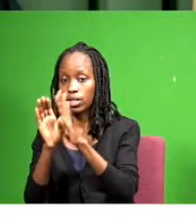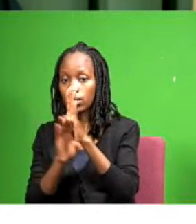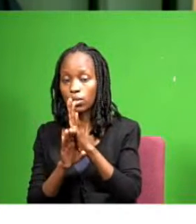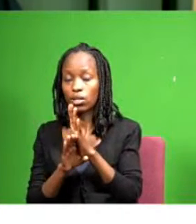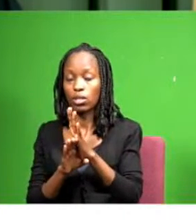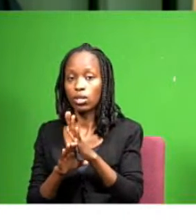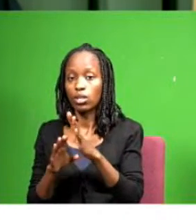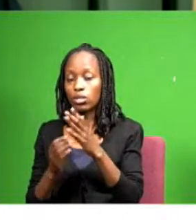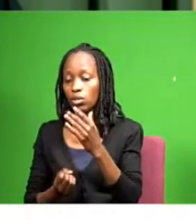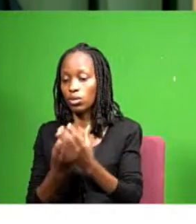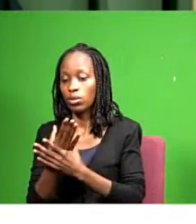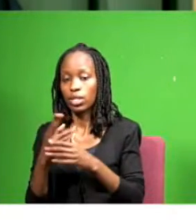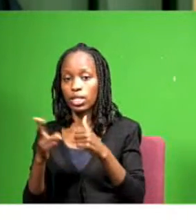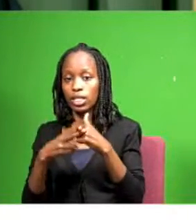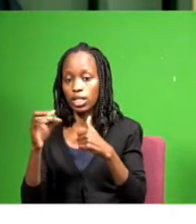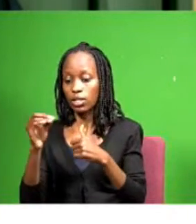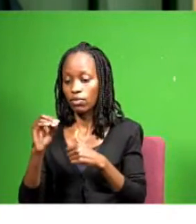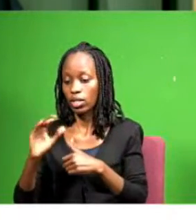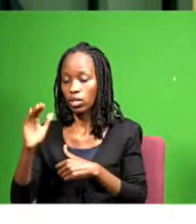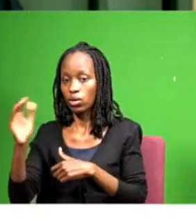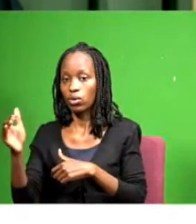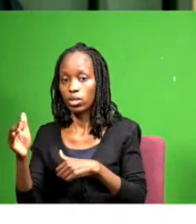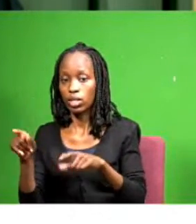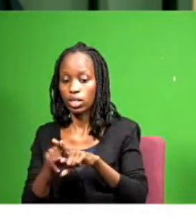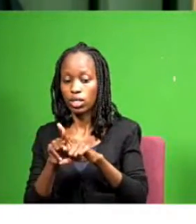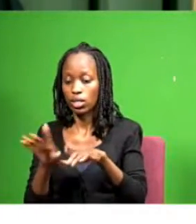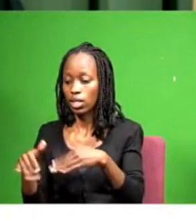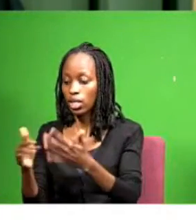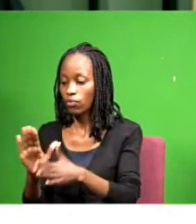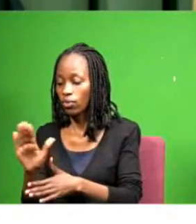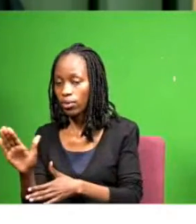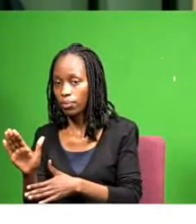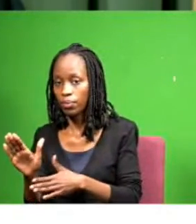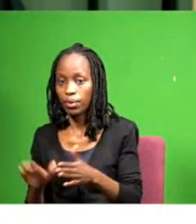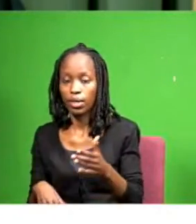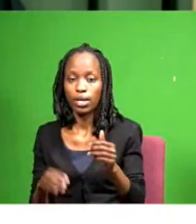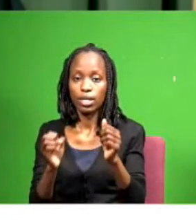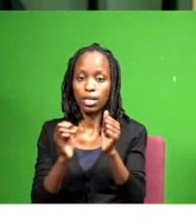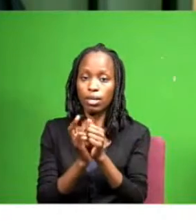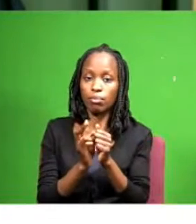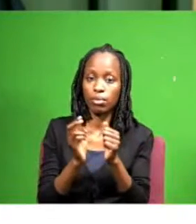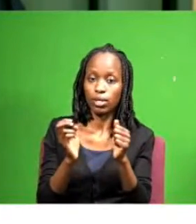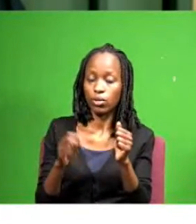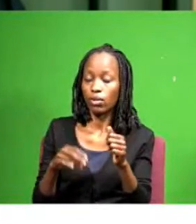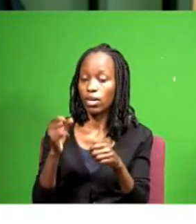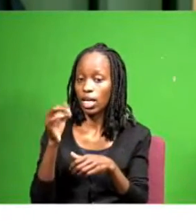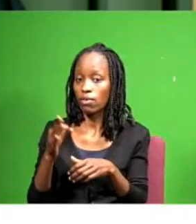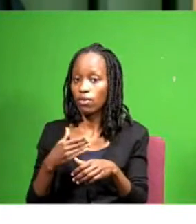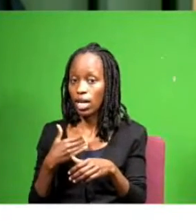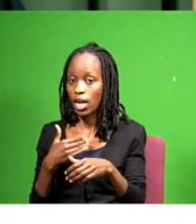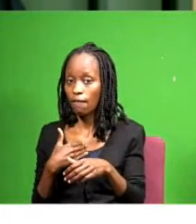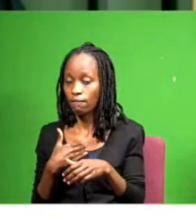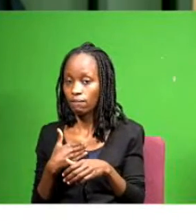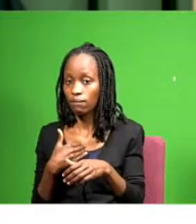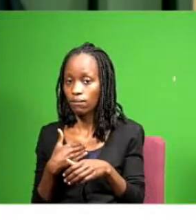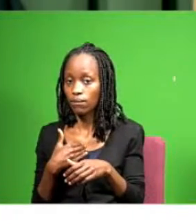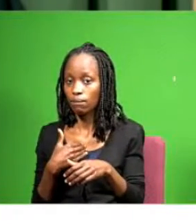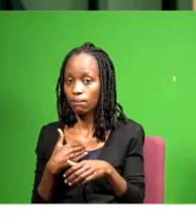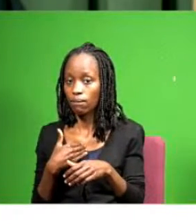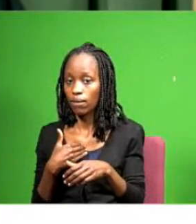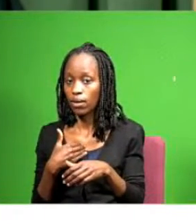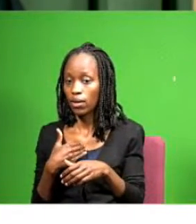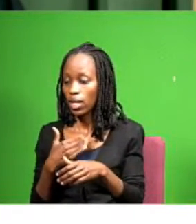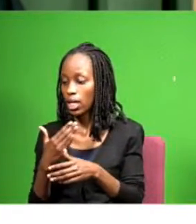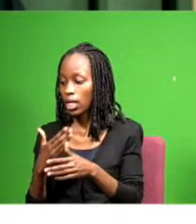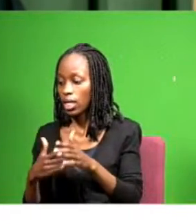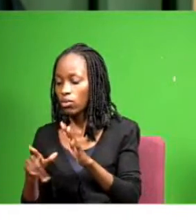70 constituencies and allocate them. Number 12, whether there was necessity for legislation or